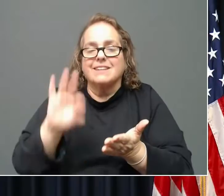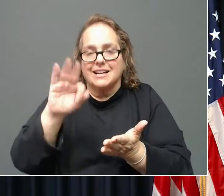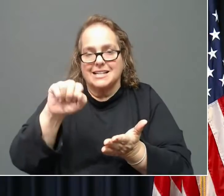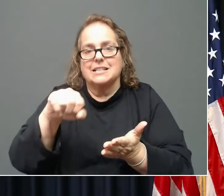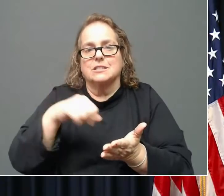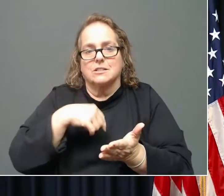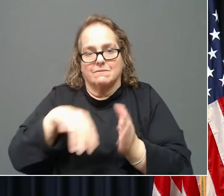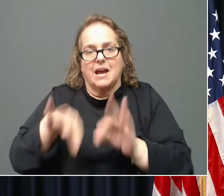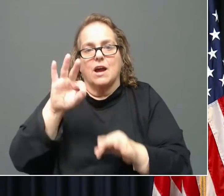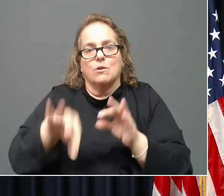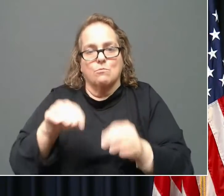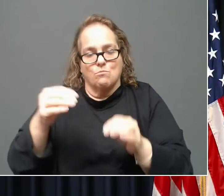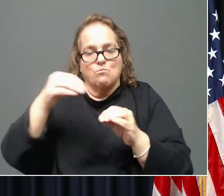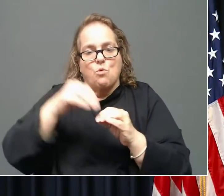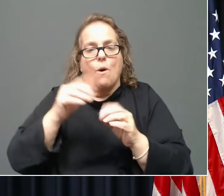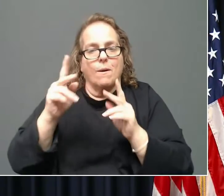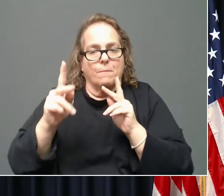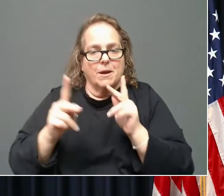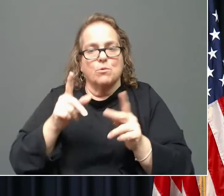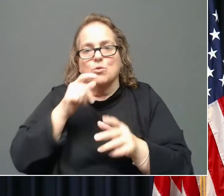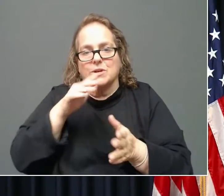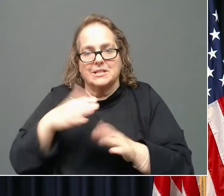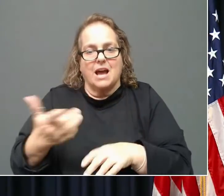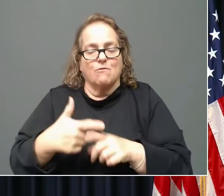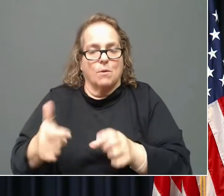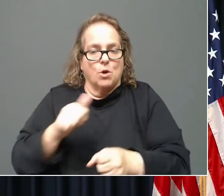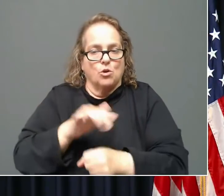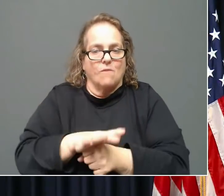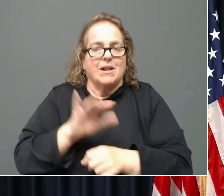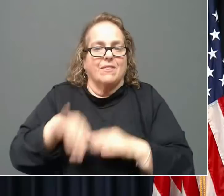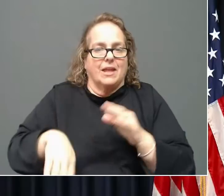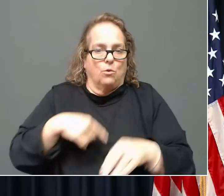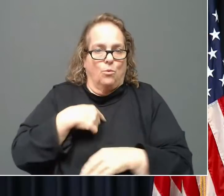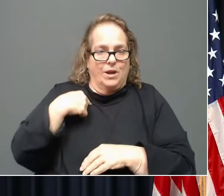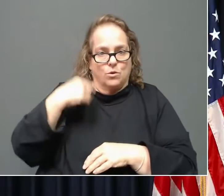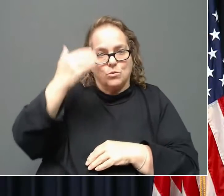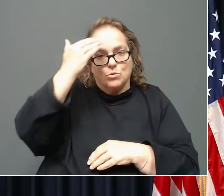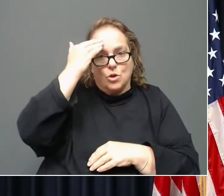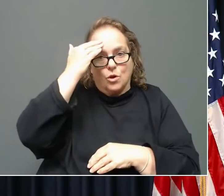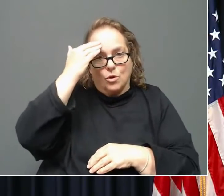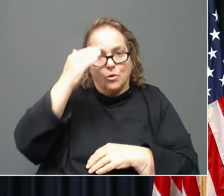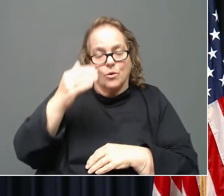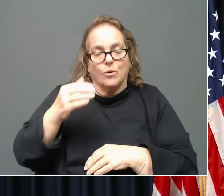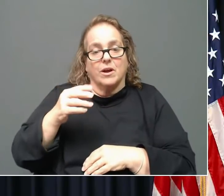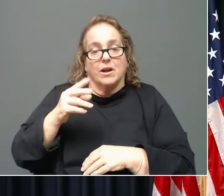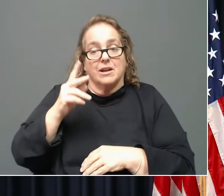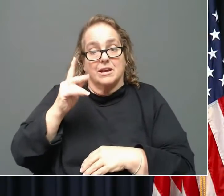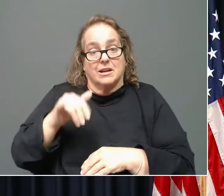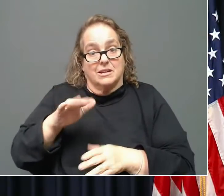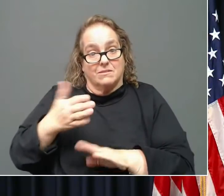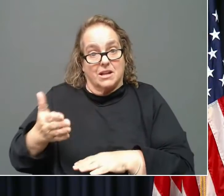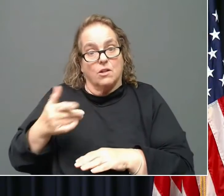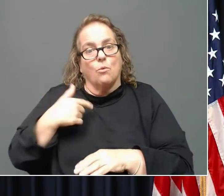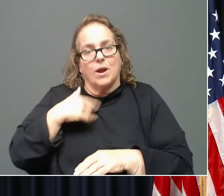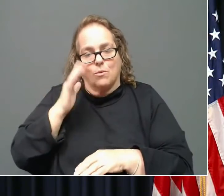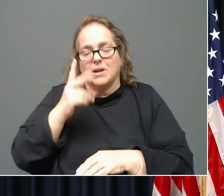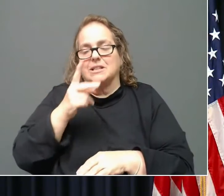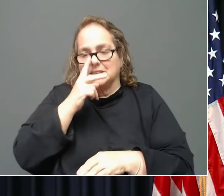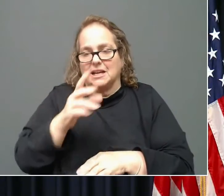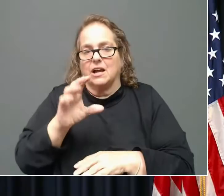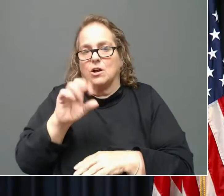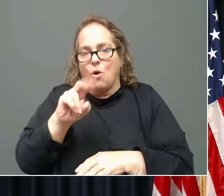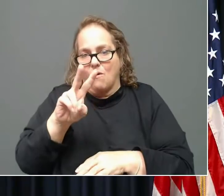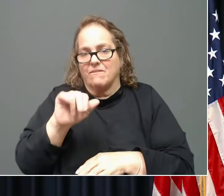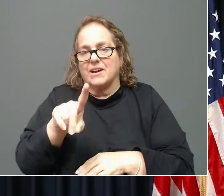passing away in Kentucky during this period of time and everywhere else, we see that it has increased, and COVID is going to be the driving